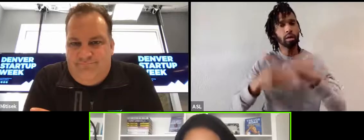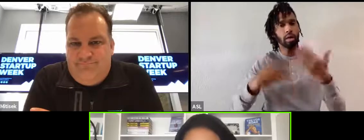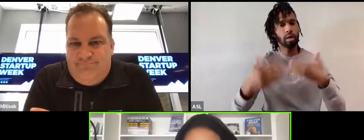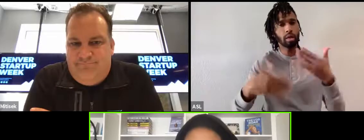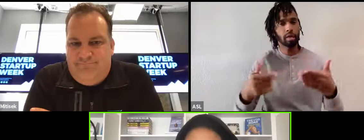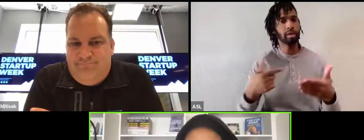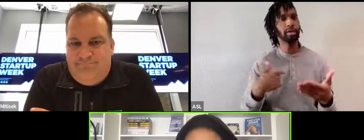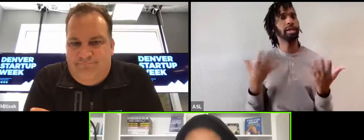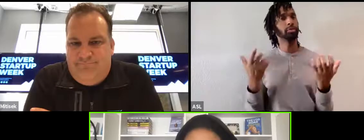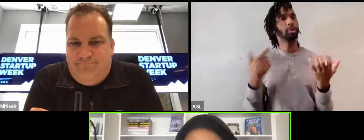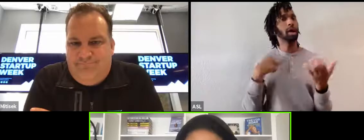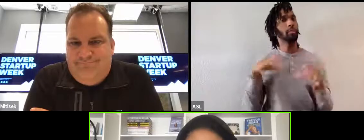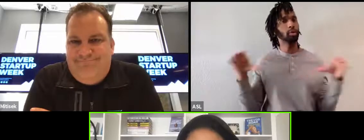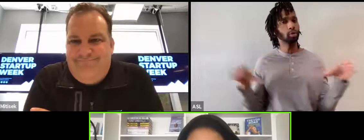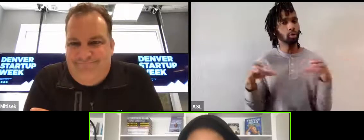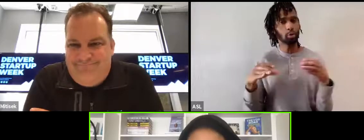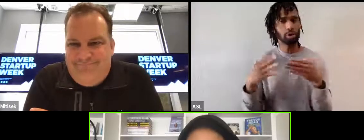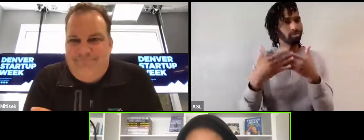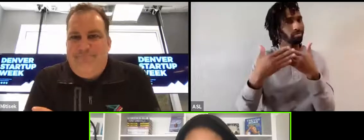will be doing for the rest of my life.